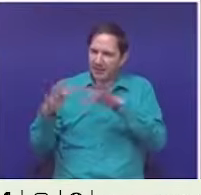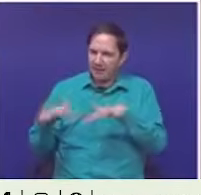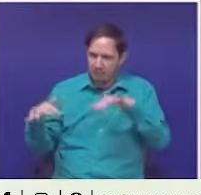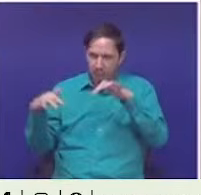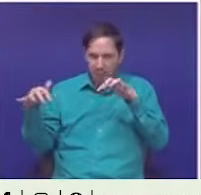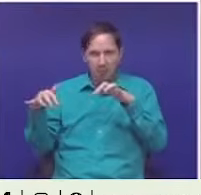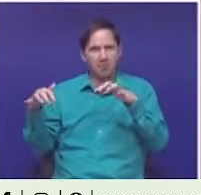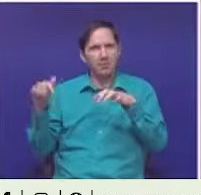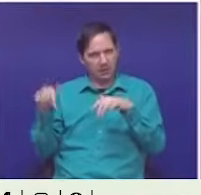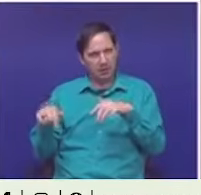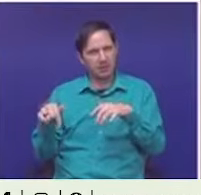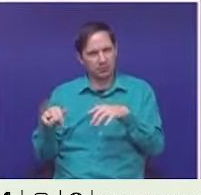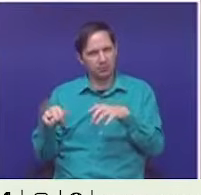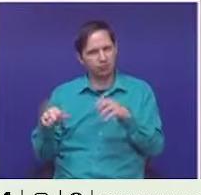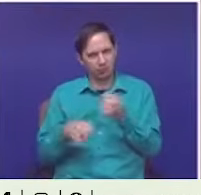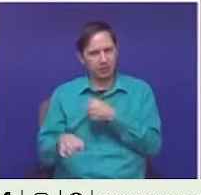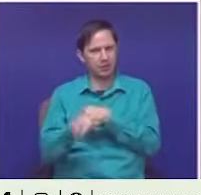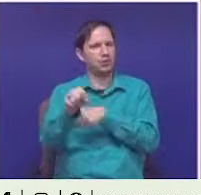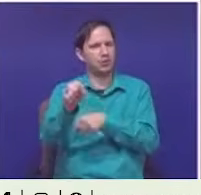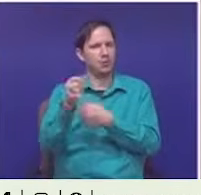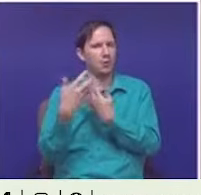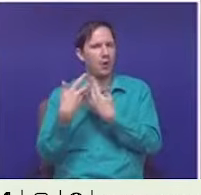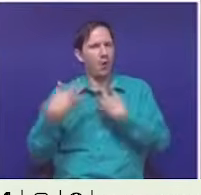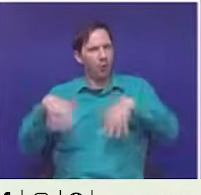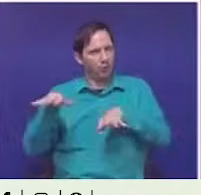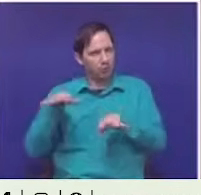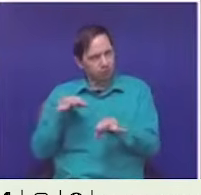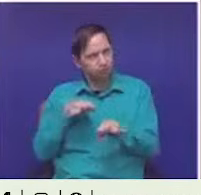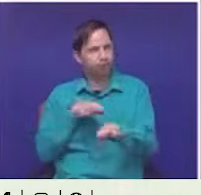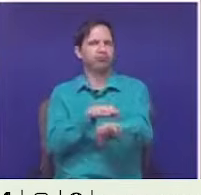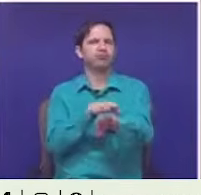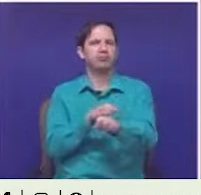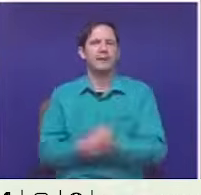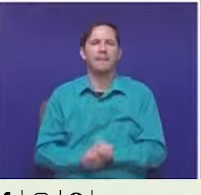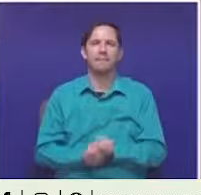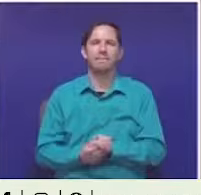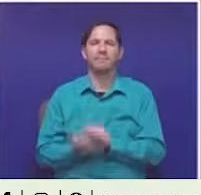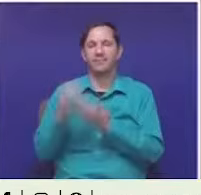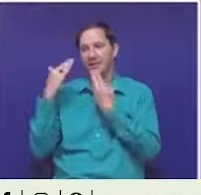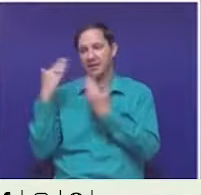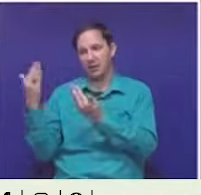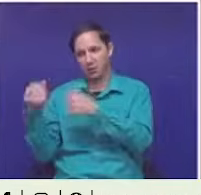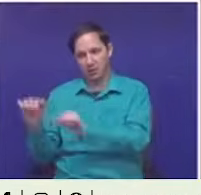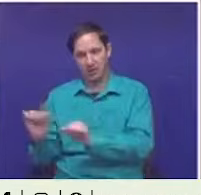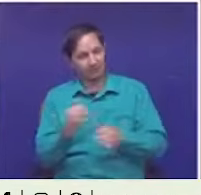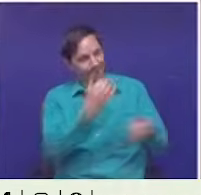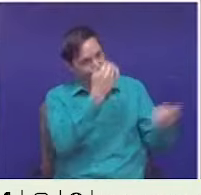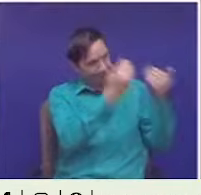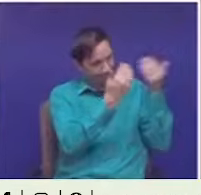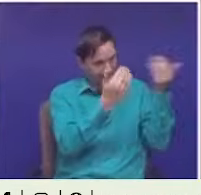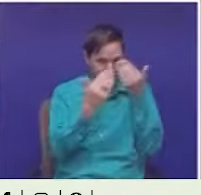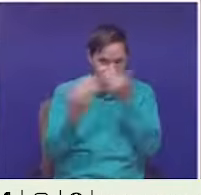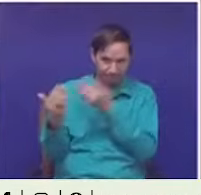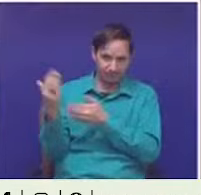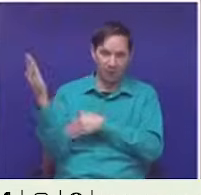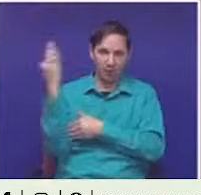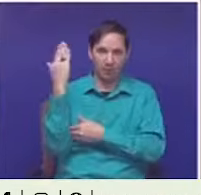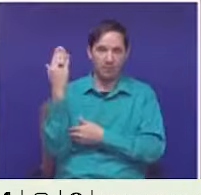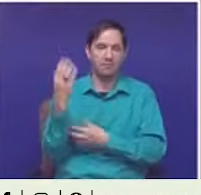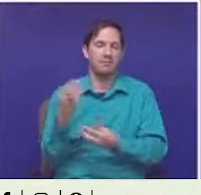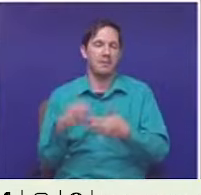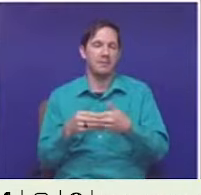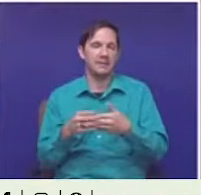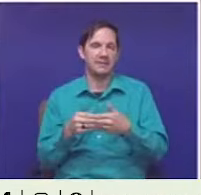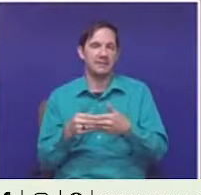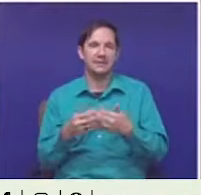we're all pulling in the same direction. Thank you, Chair. Thank you very much, Minister. Good afternoon, honourable members. The next follow-up